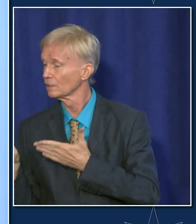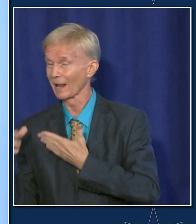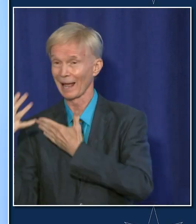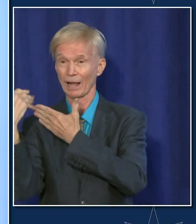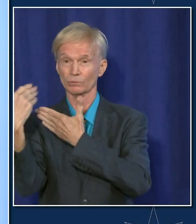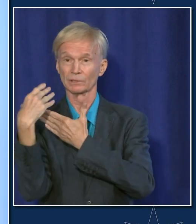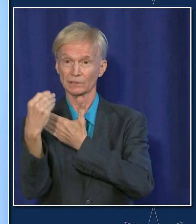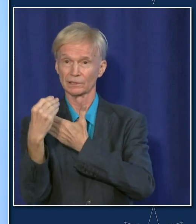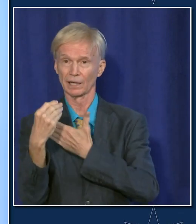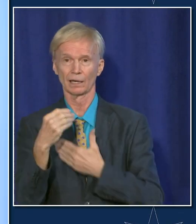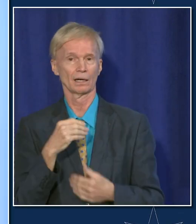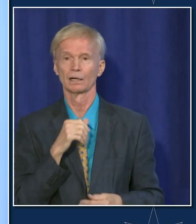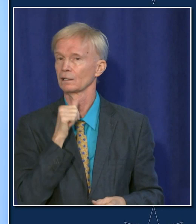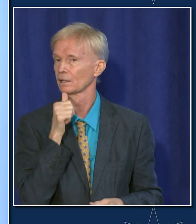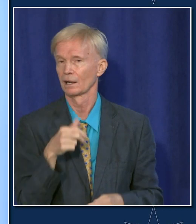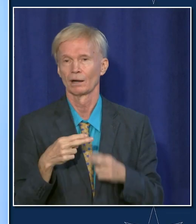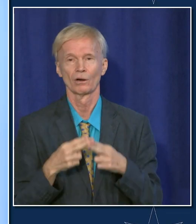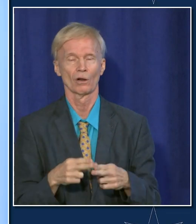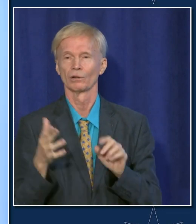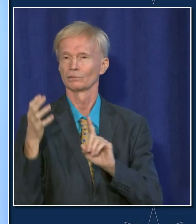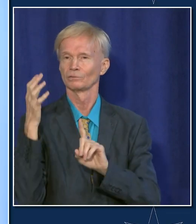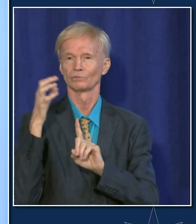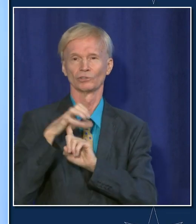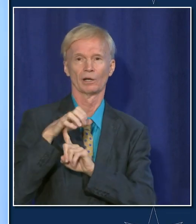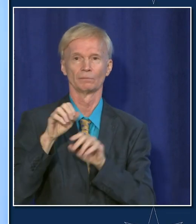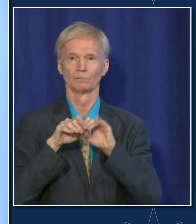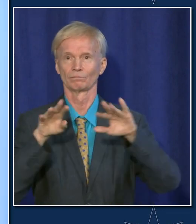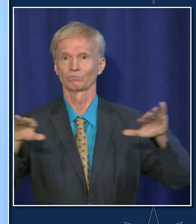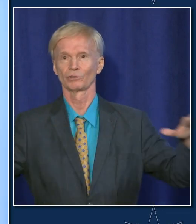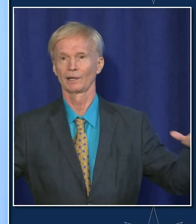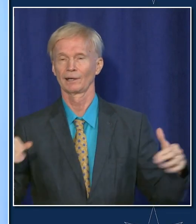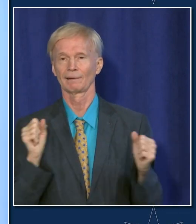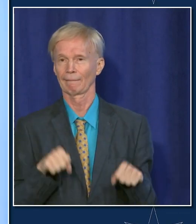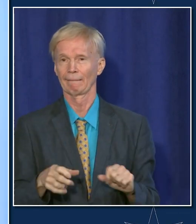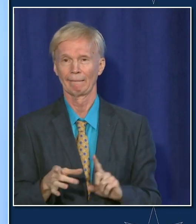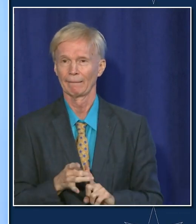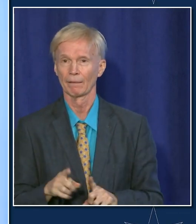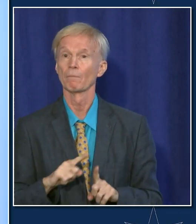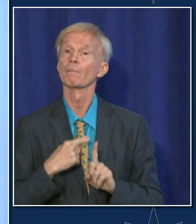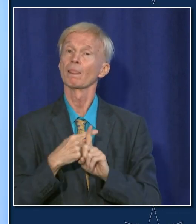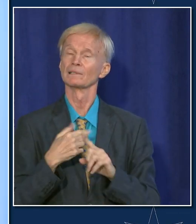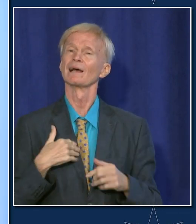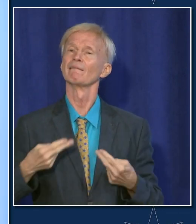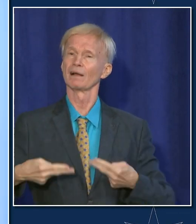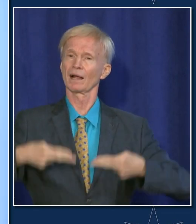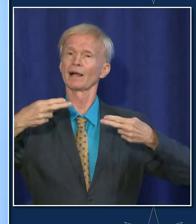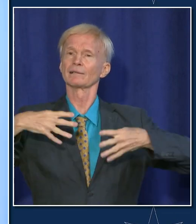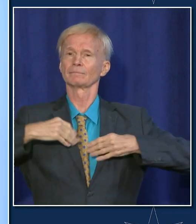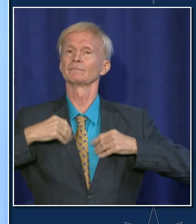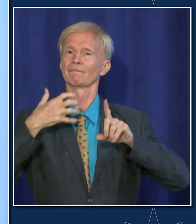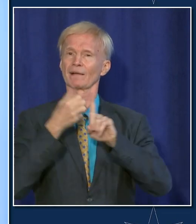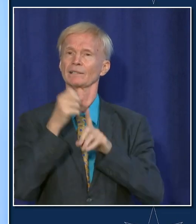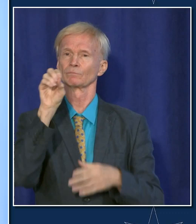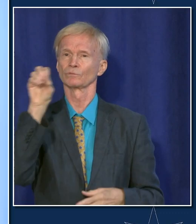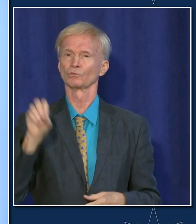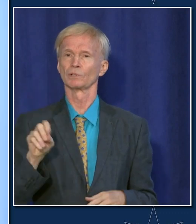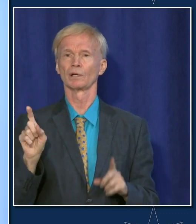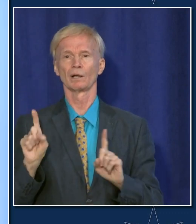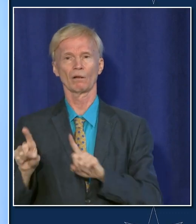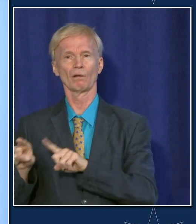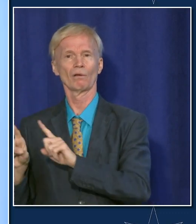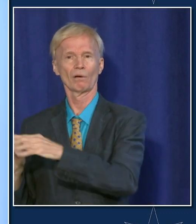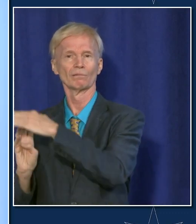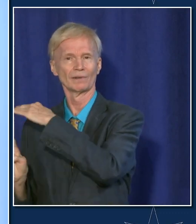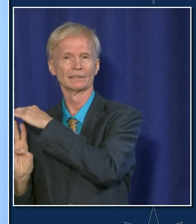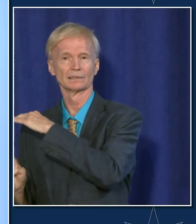not signs of significant spread. We've also seen relatively high vaccination rates at events. And again, if folks are